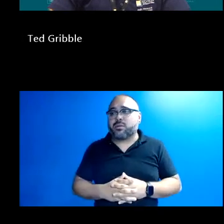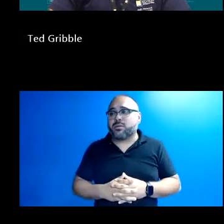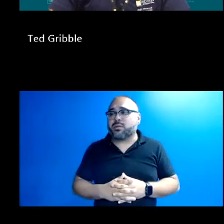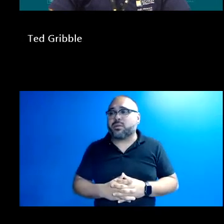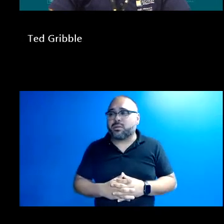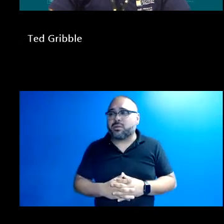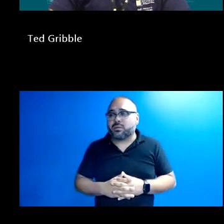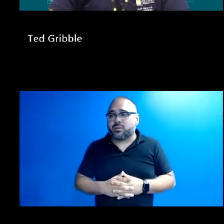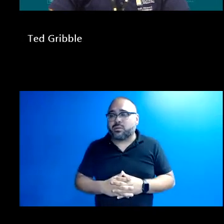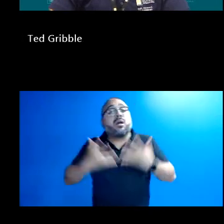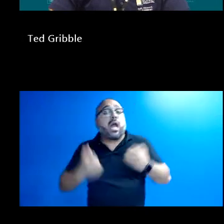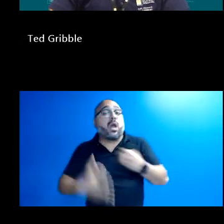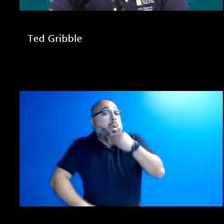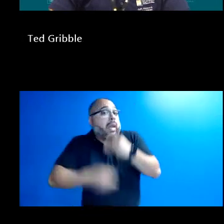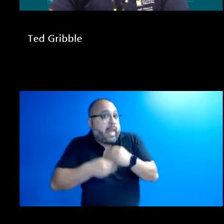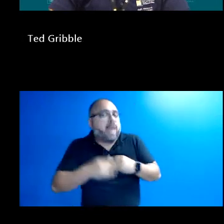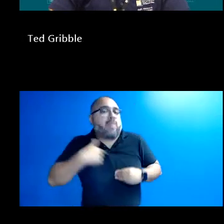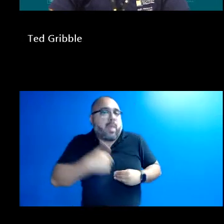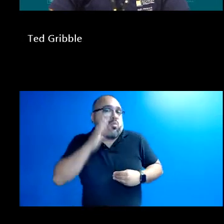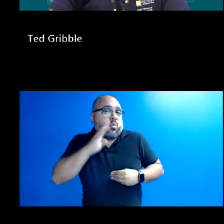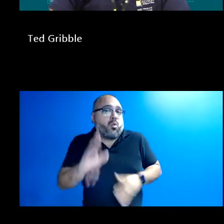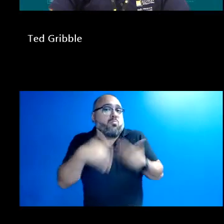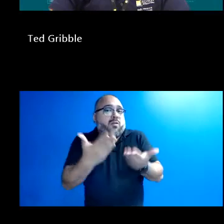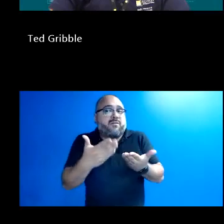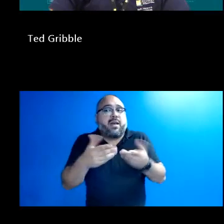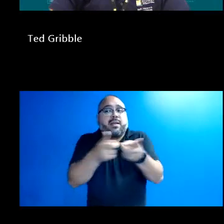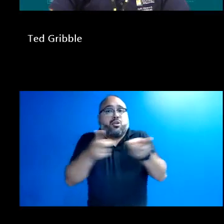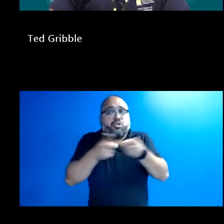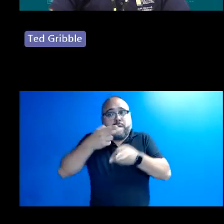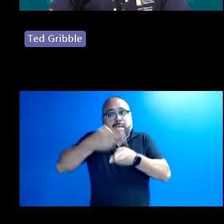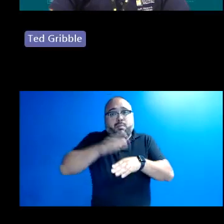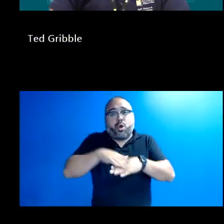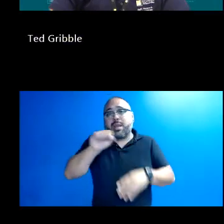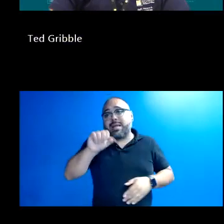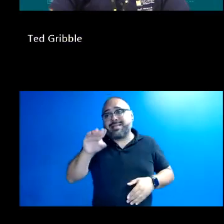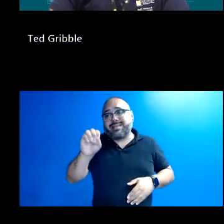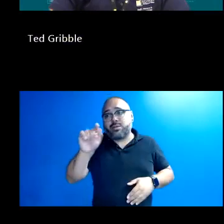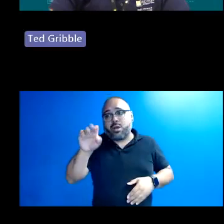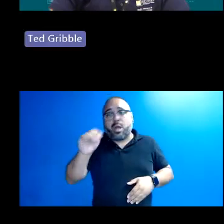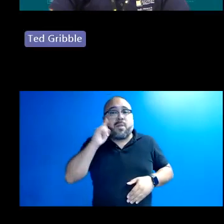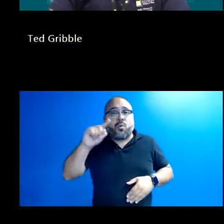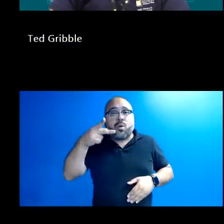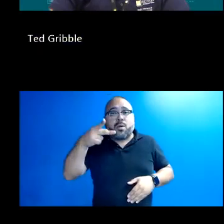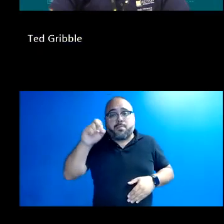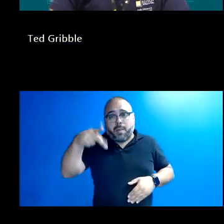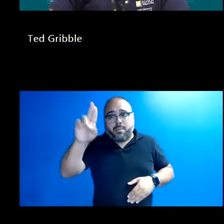I wanted to add that we are going to be providing the circuit names on sc.com on the pop-ups for each one of the